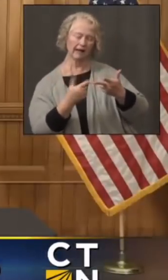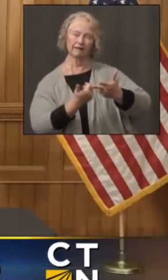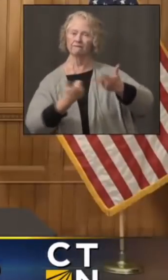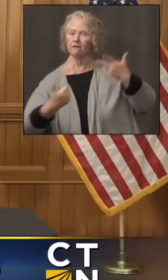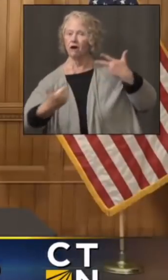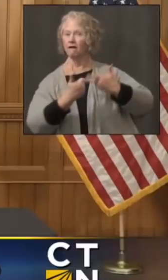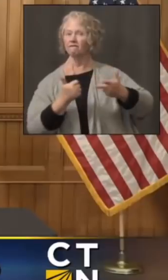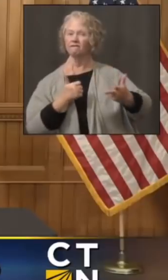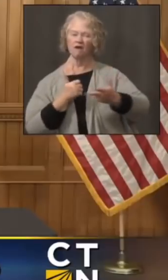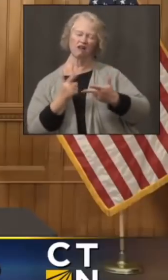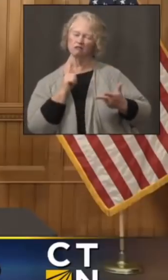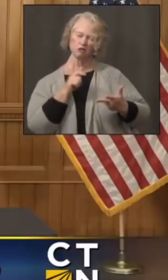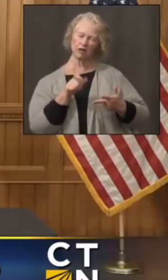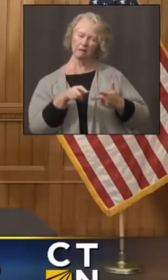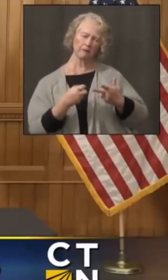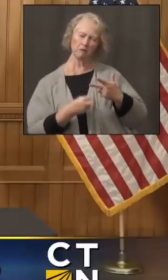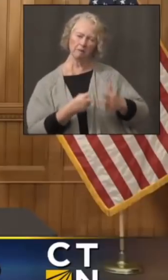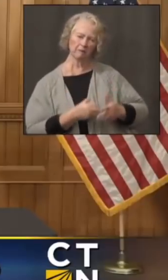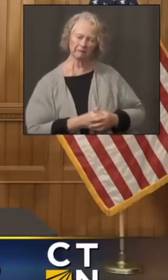Thank you.